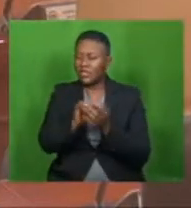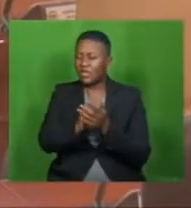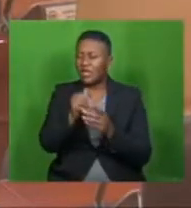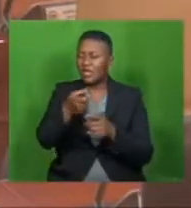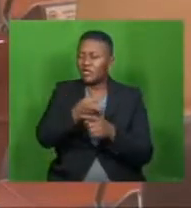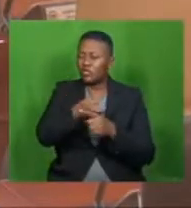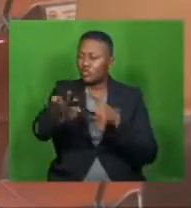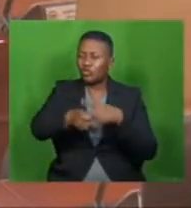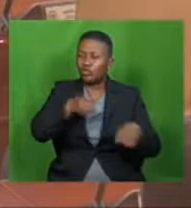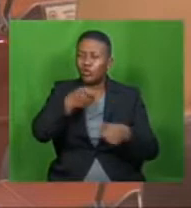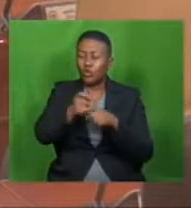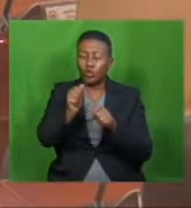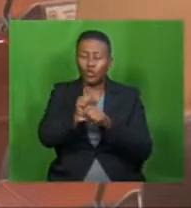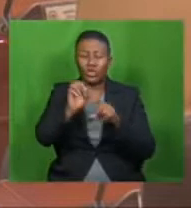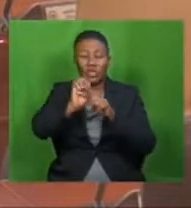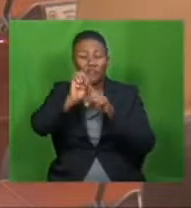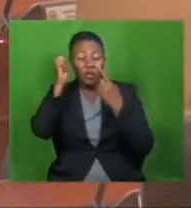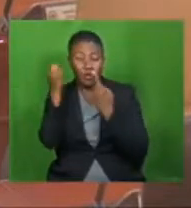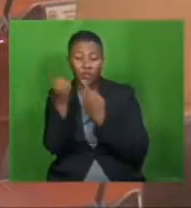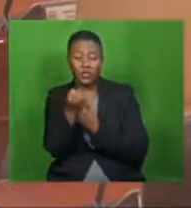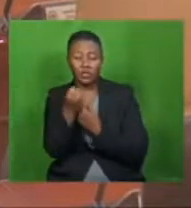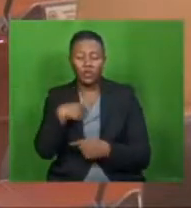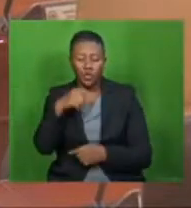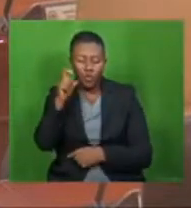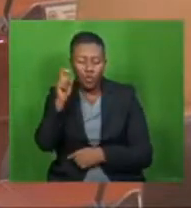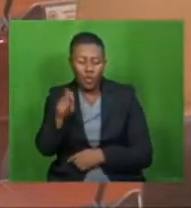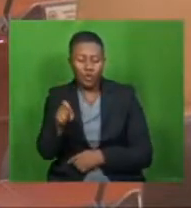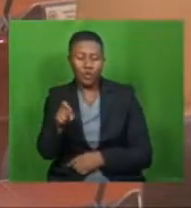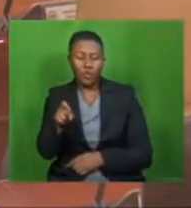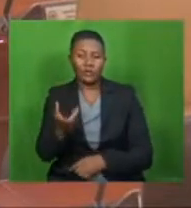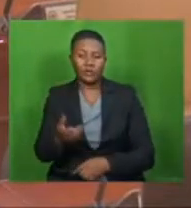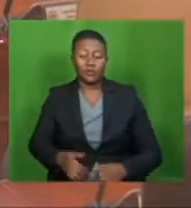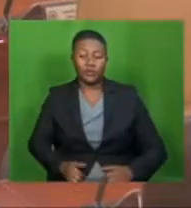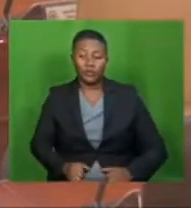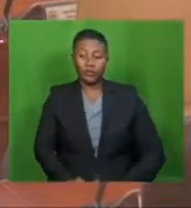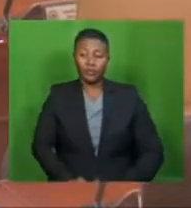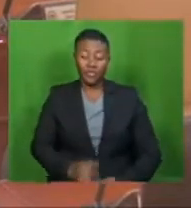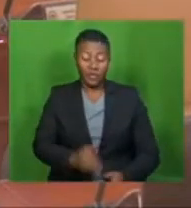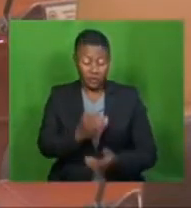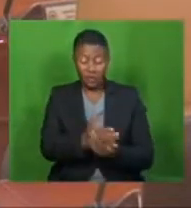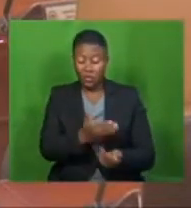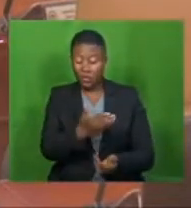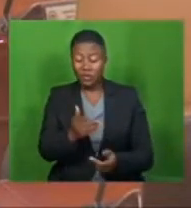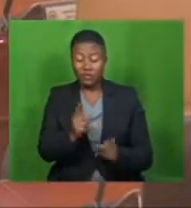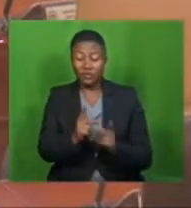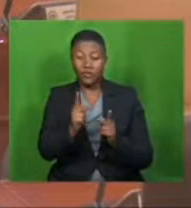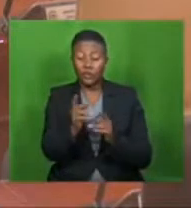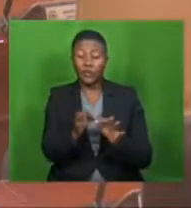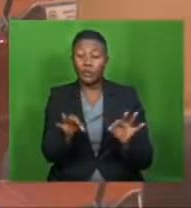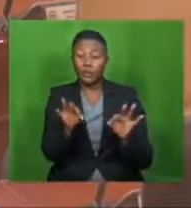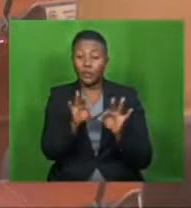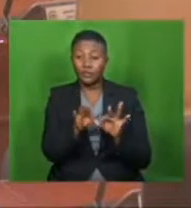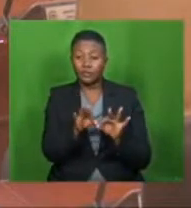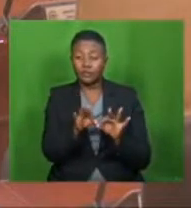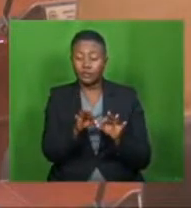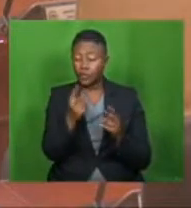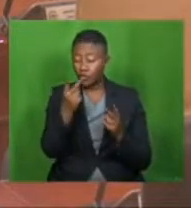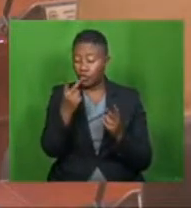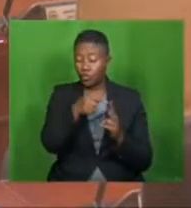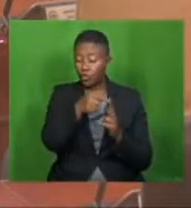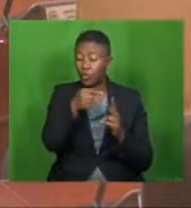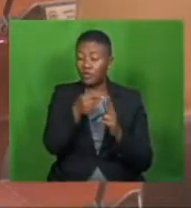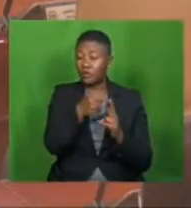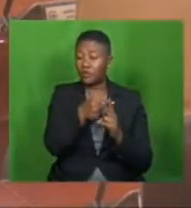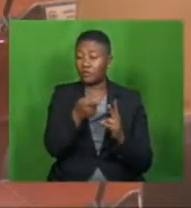So we need to adapt to them. Those circumstances are also very necessary. So these two are key. And